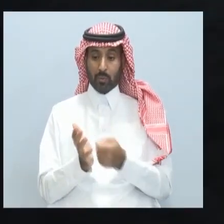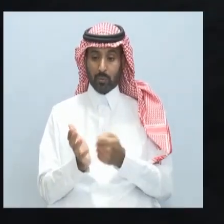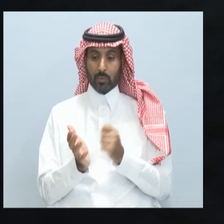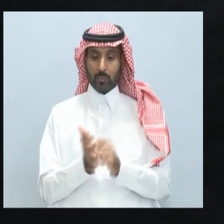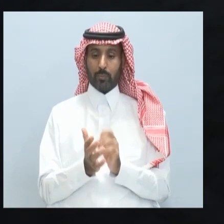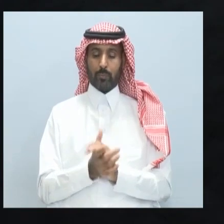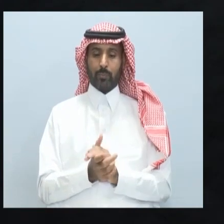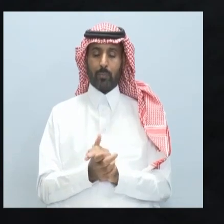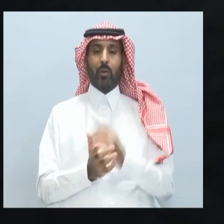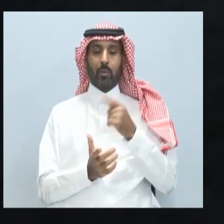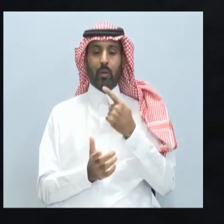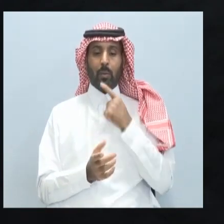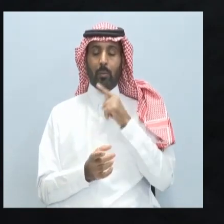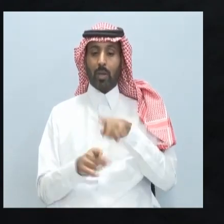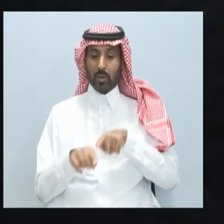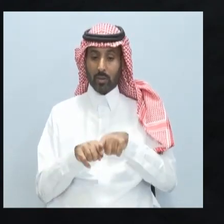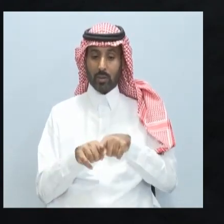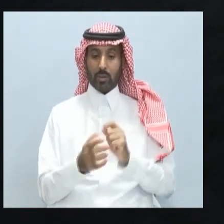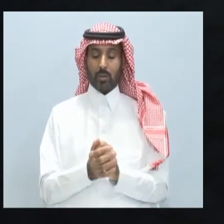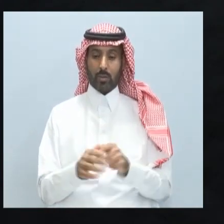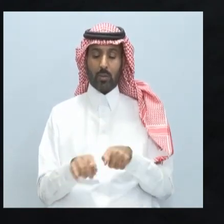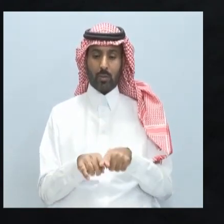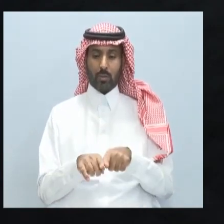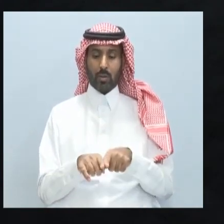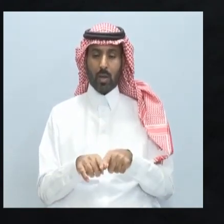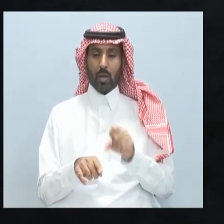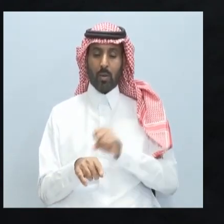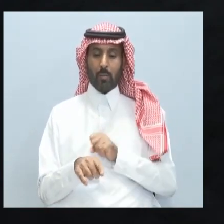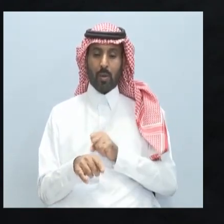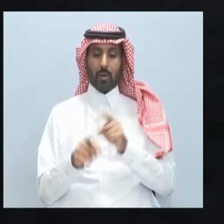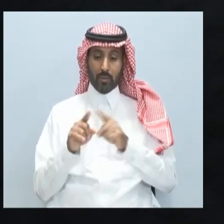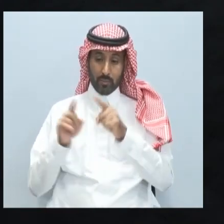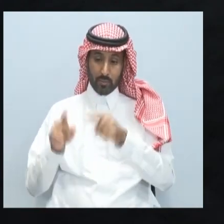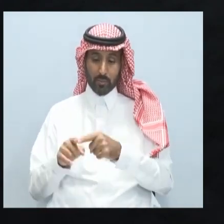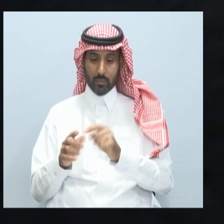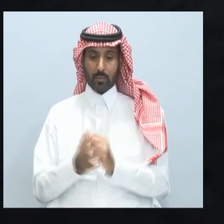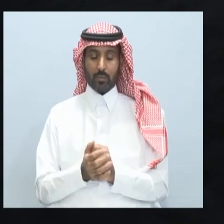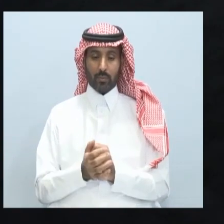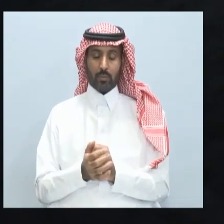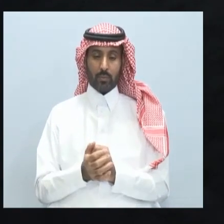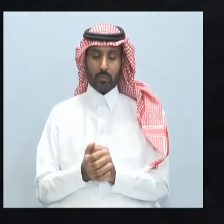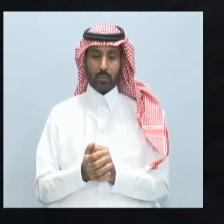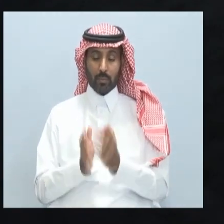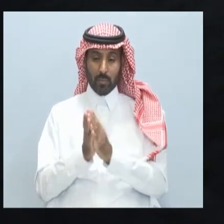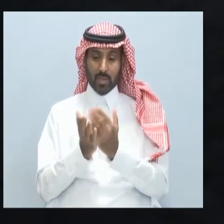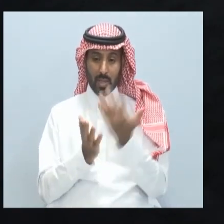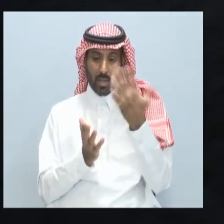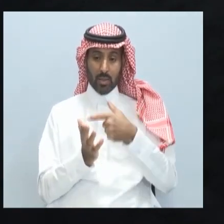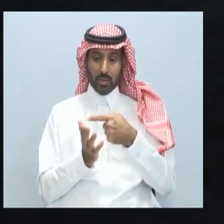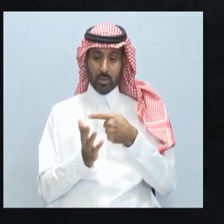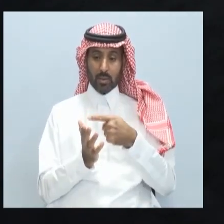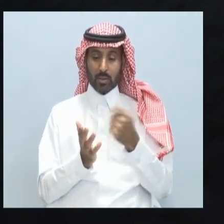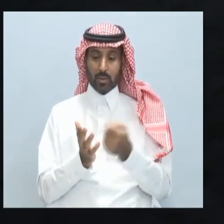So I'm going to talk about my friends as well using the Venn diagram. Now you can see in page number 15 that we have